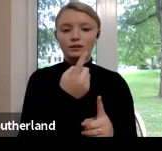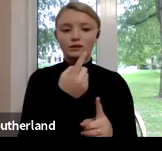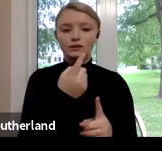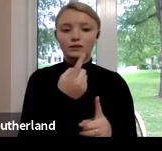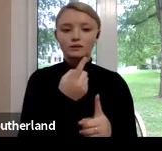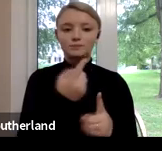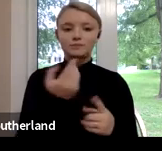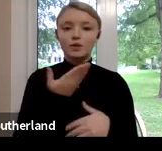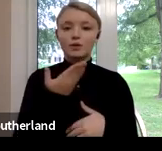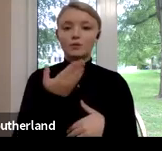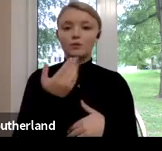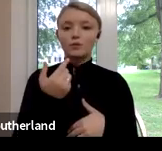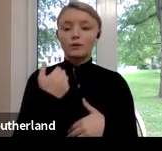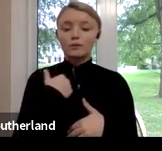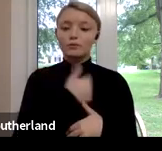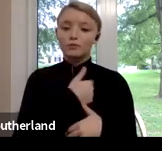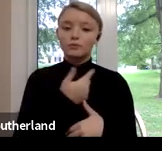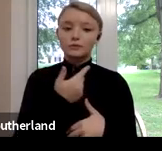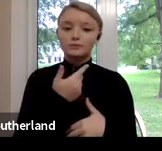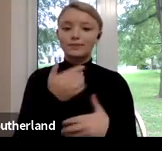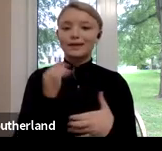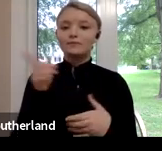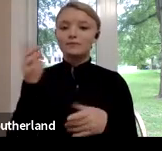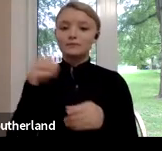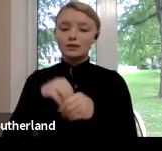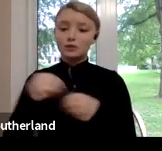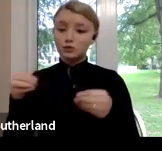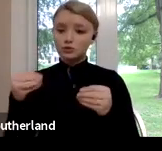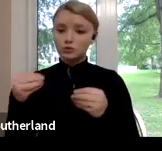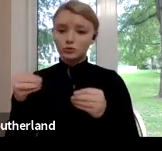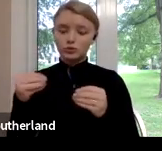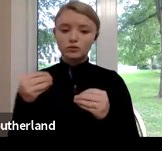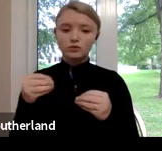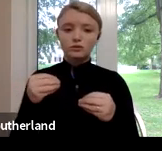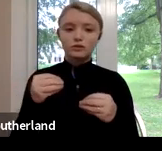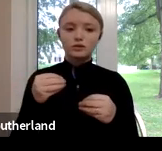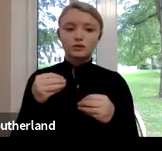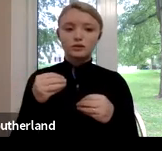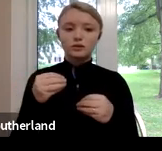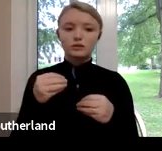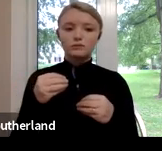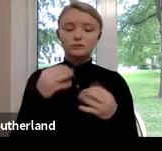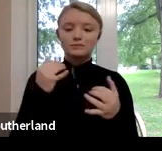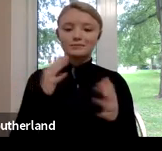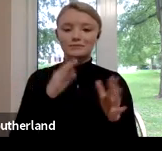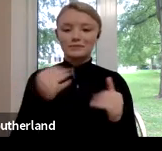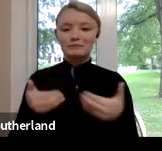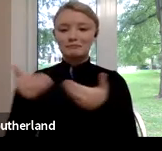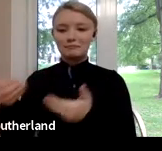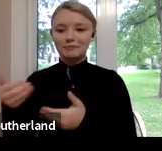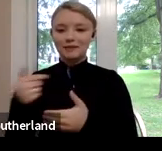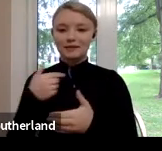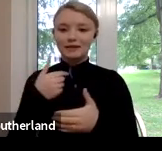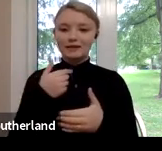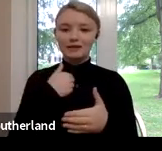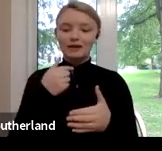what we are putting, like the stores. So let's move on to the next one, and I'll go into our food